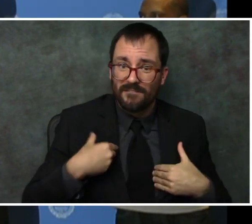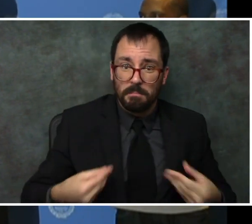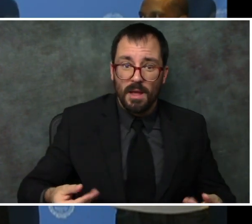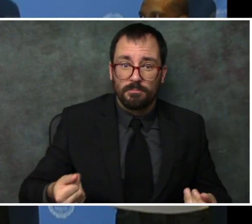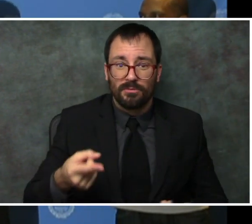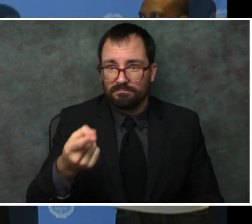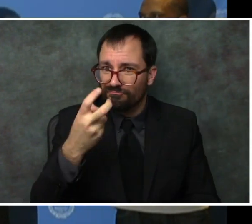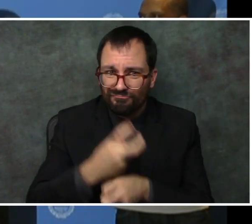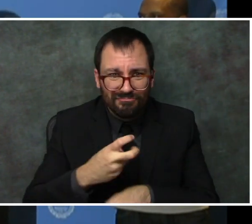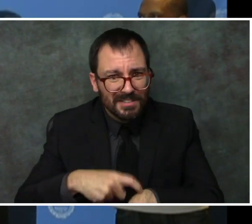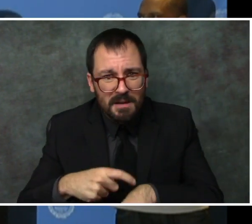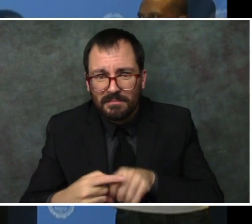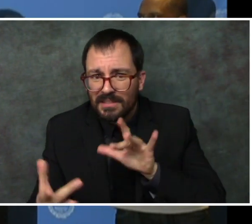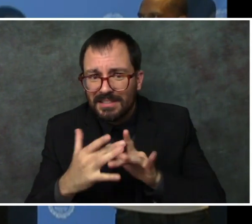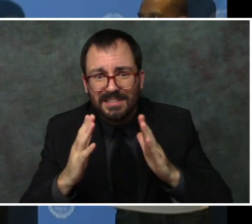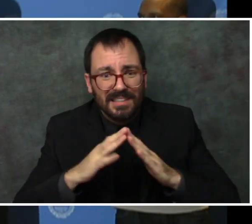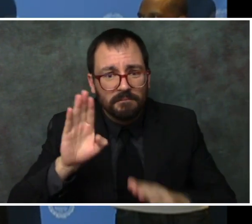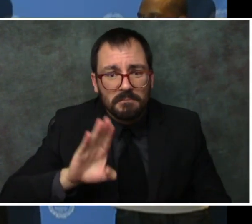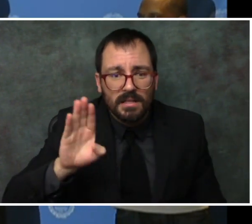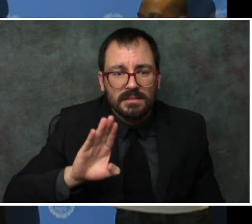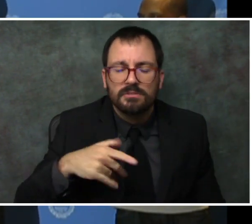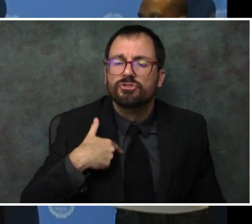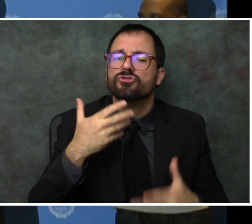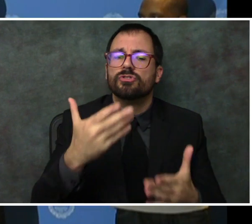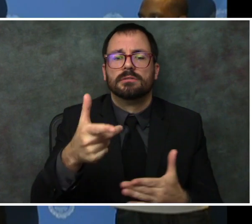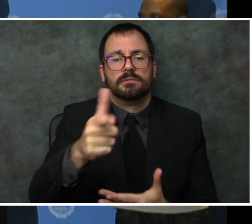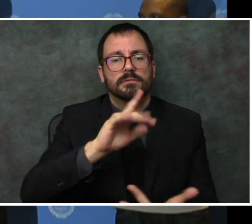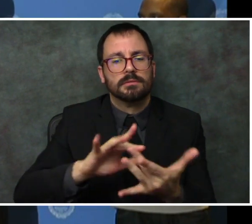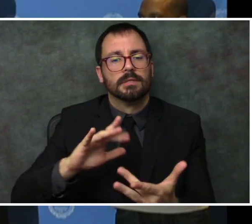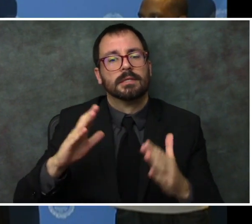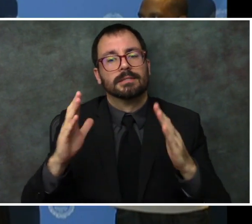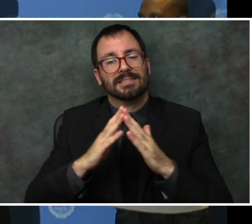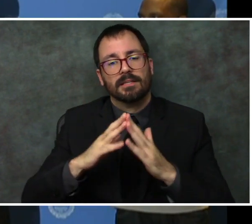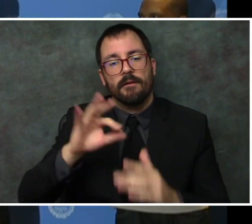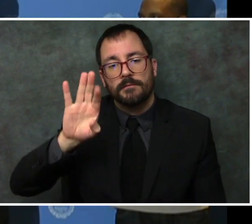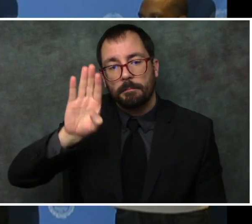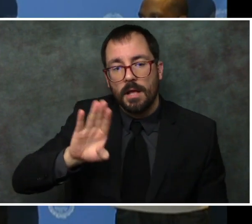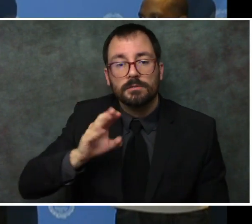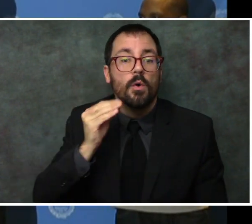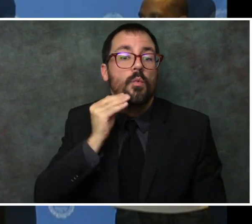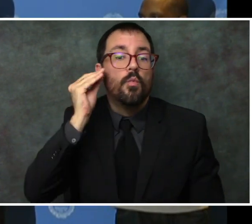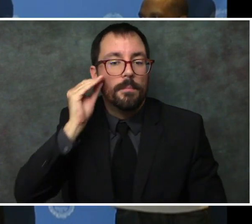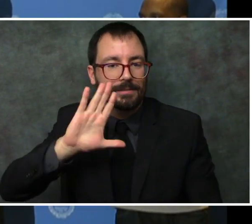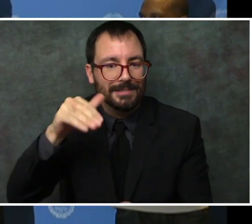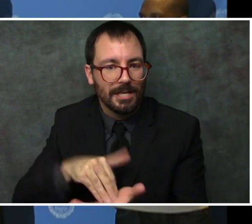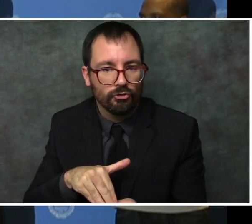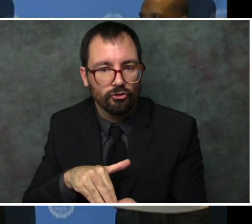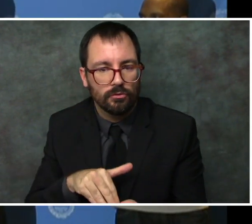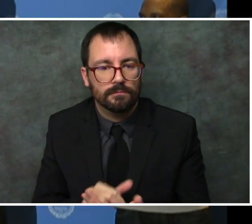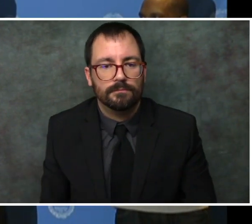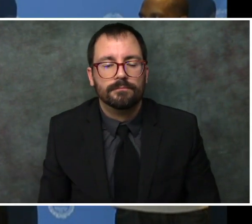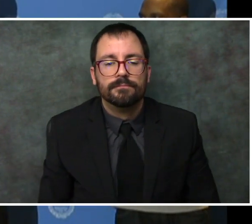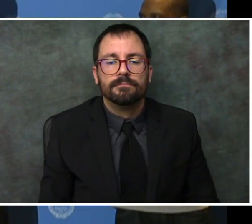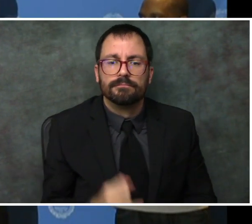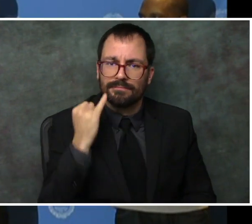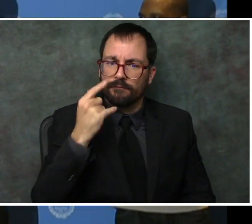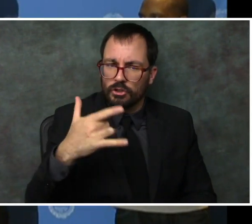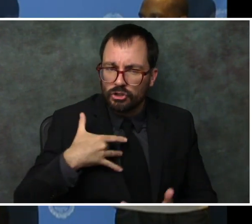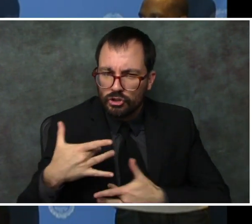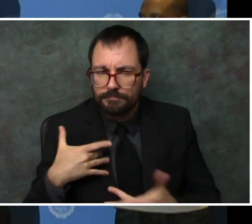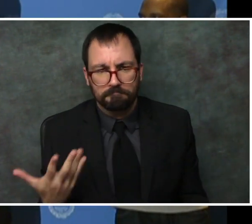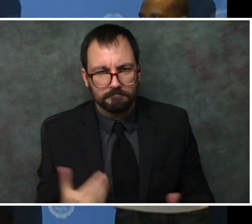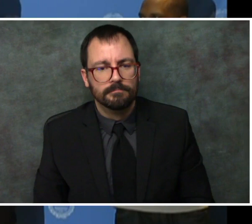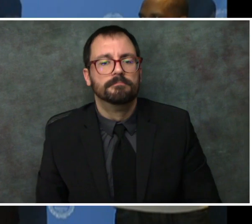Home Center if you're concerned. And the most important things for renters and tenants to understand, the CDC has a